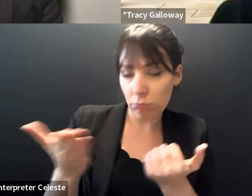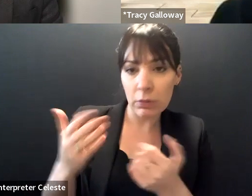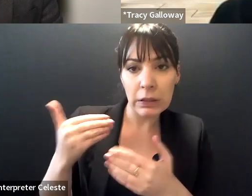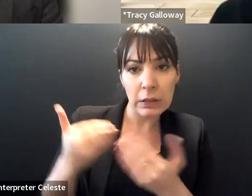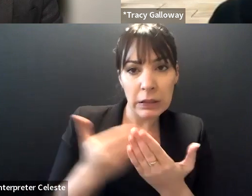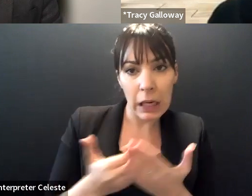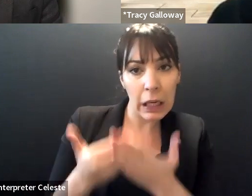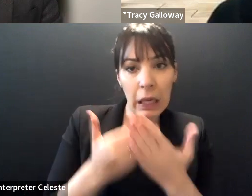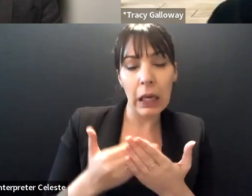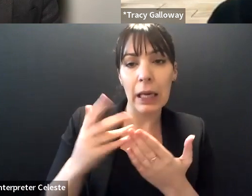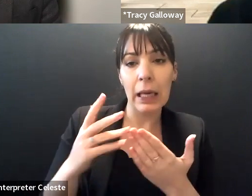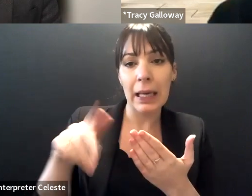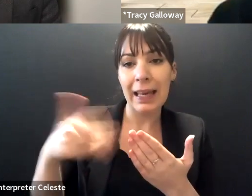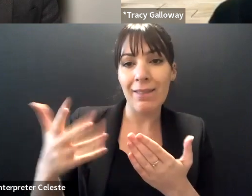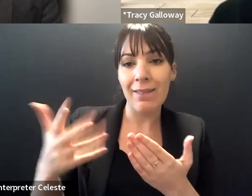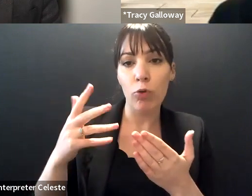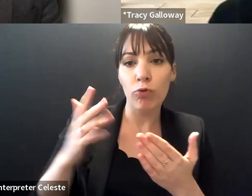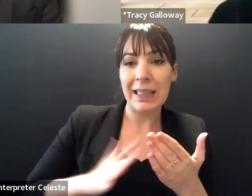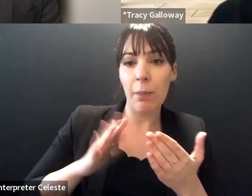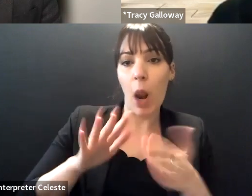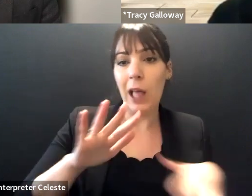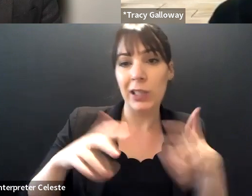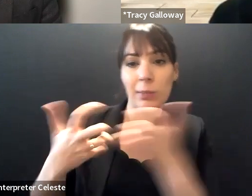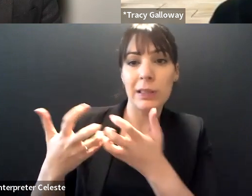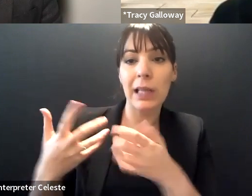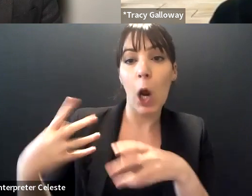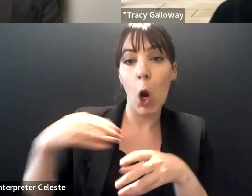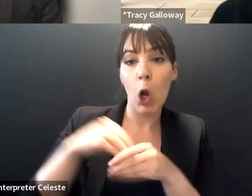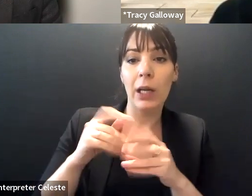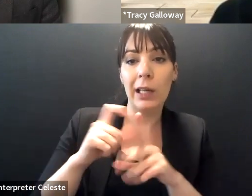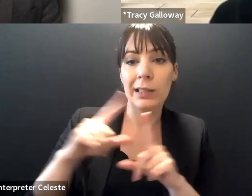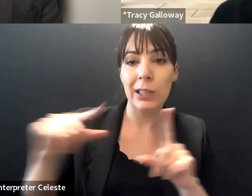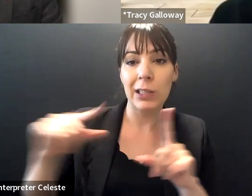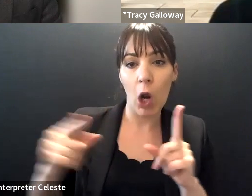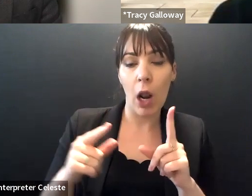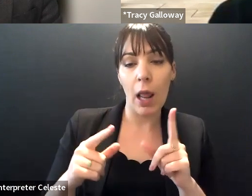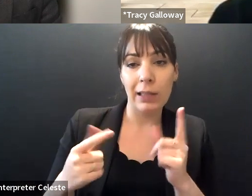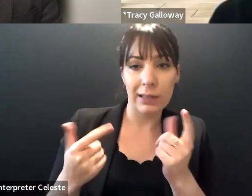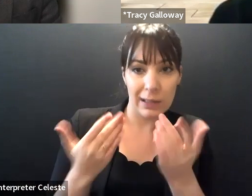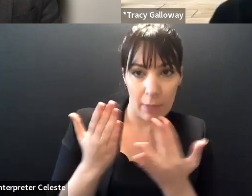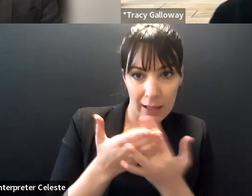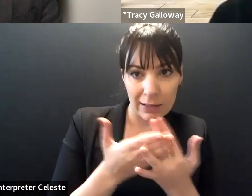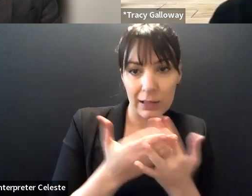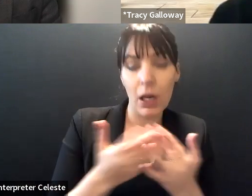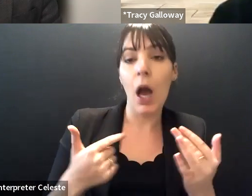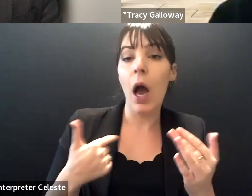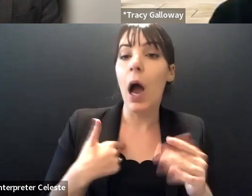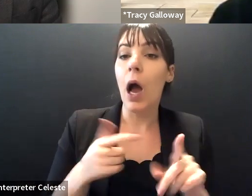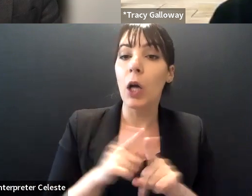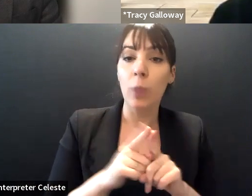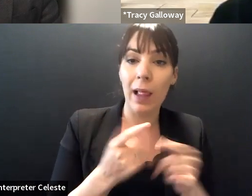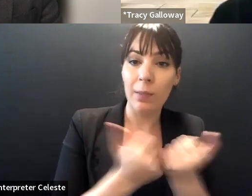reasonable adjustments, which includes digital accessibility. I also work closely with educators in various schools and faculties to support